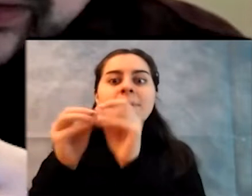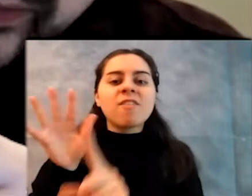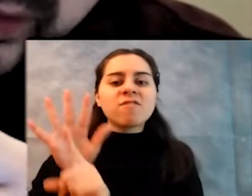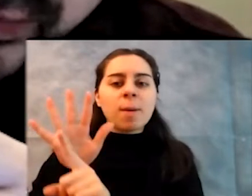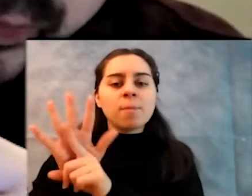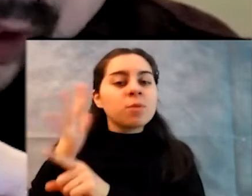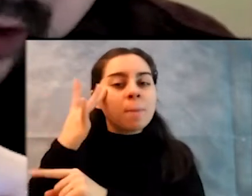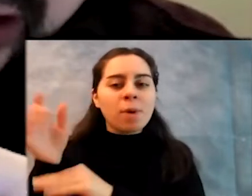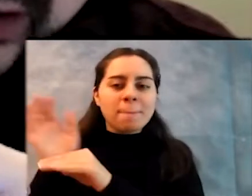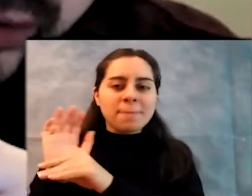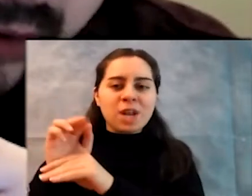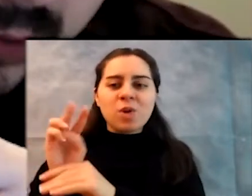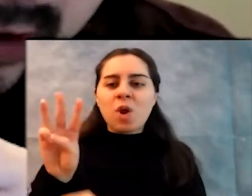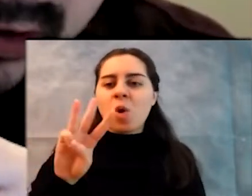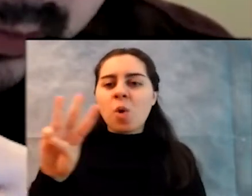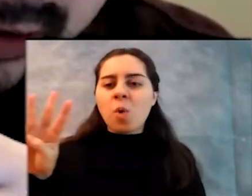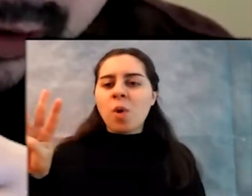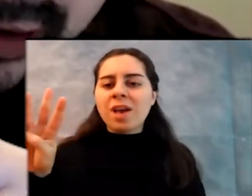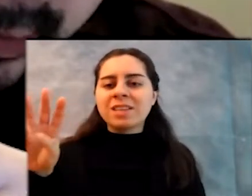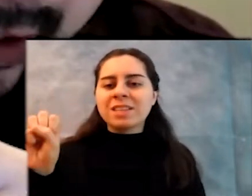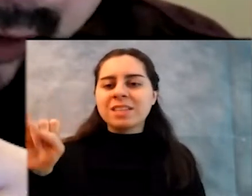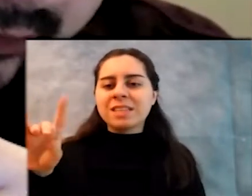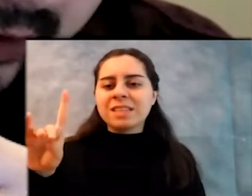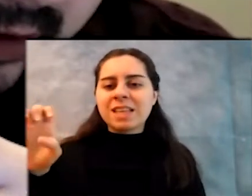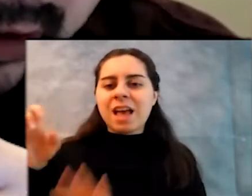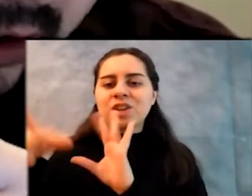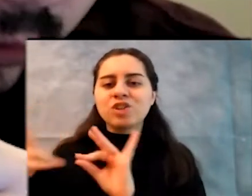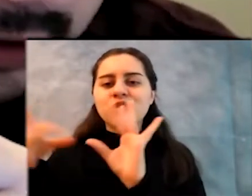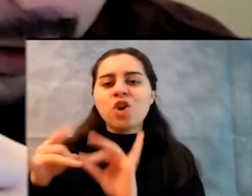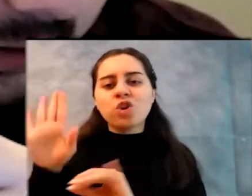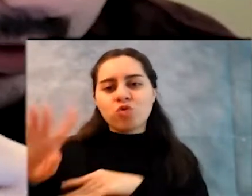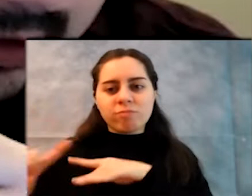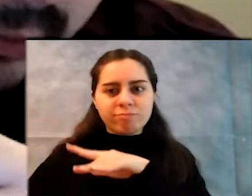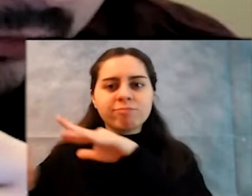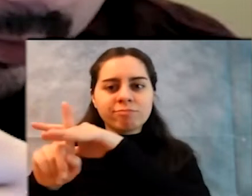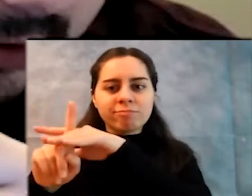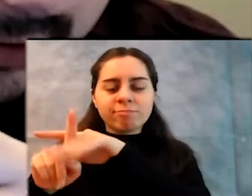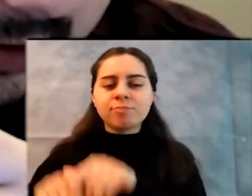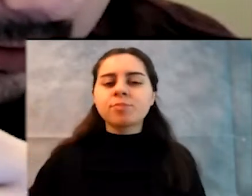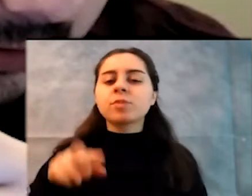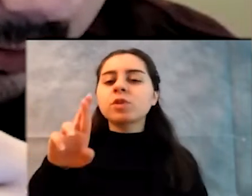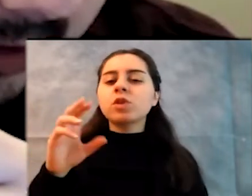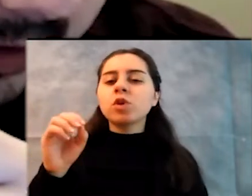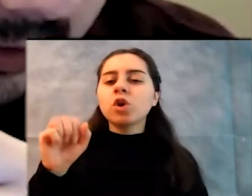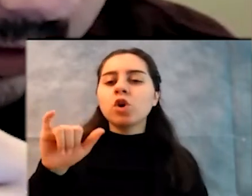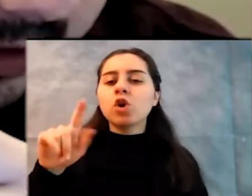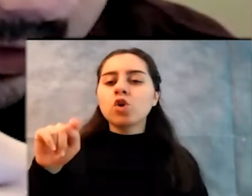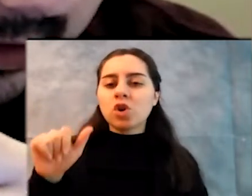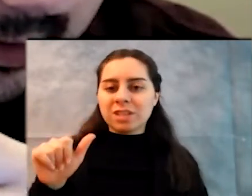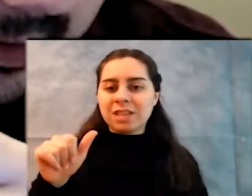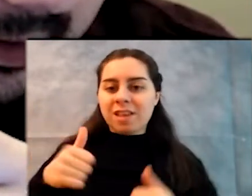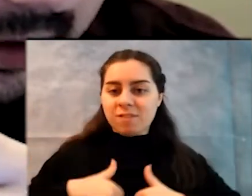Side Story film, in this gorgeous picture book biography. When young Rosita moved from Puerto Rico to the mainland